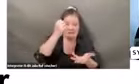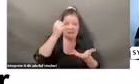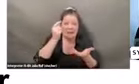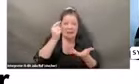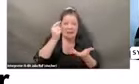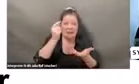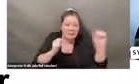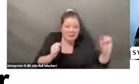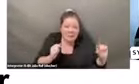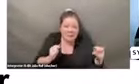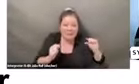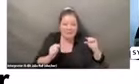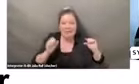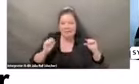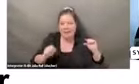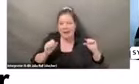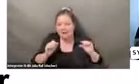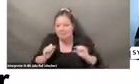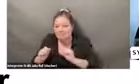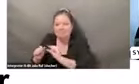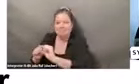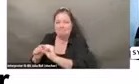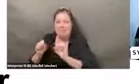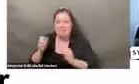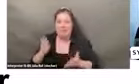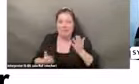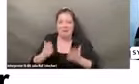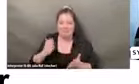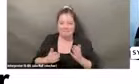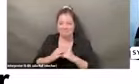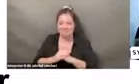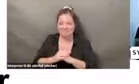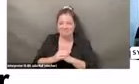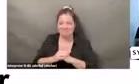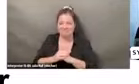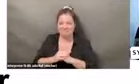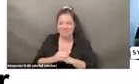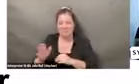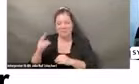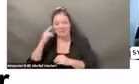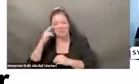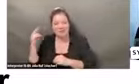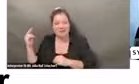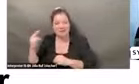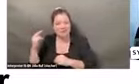good for the end users. I like the idea from the end user perspective.